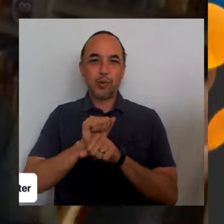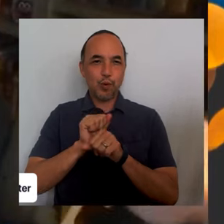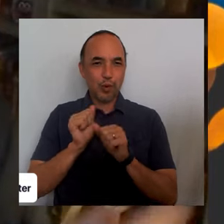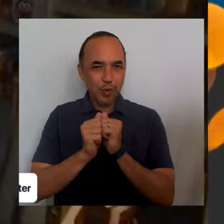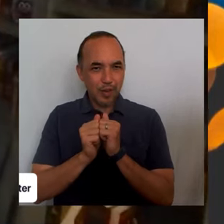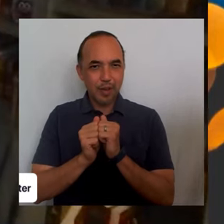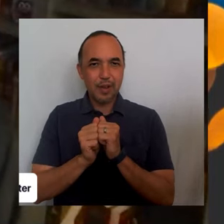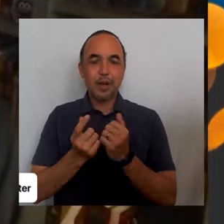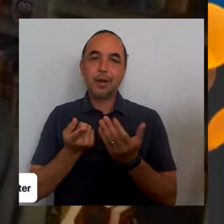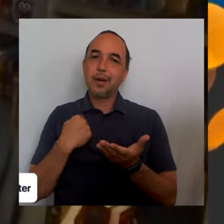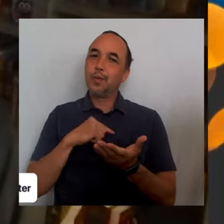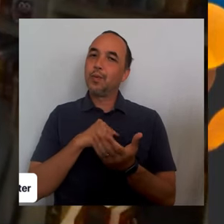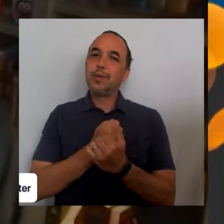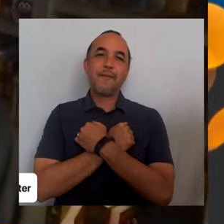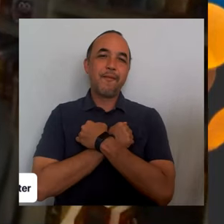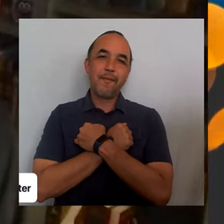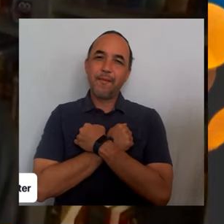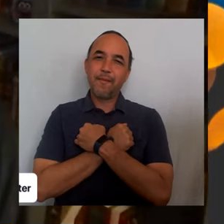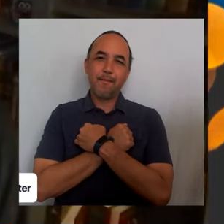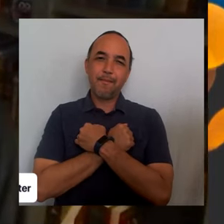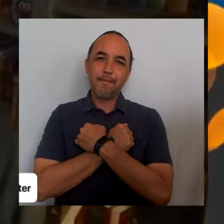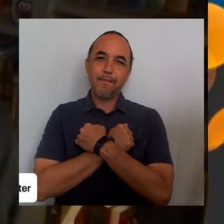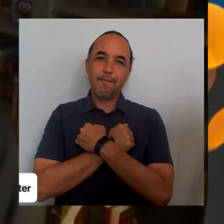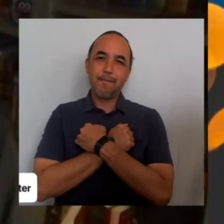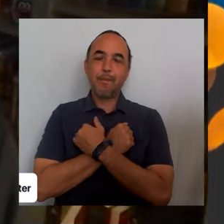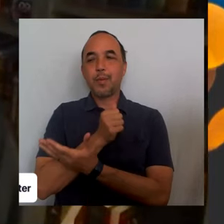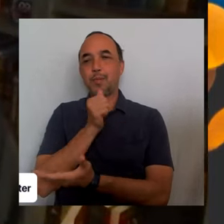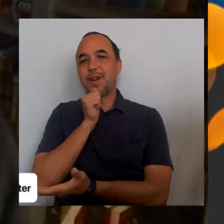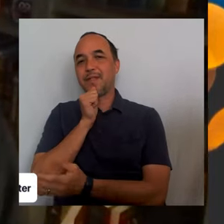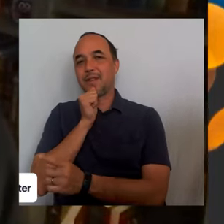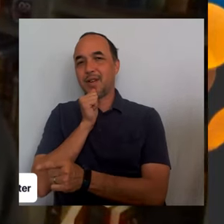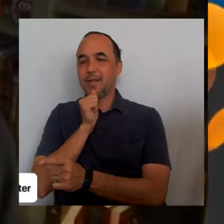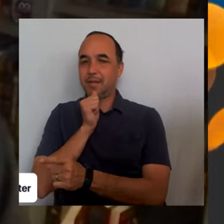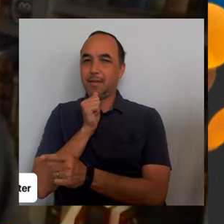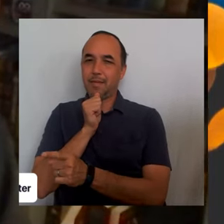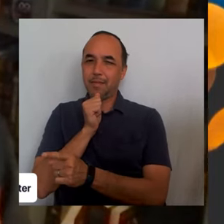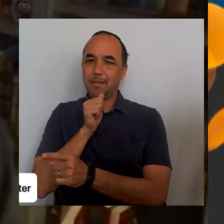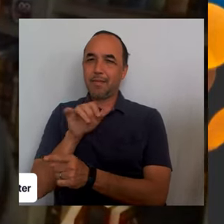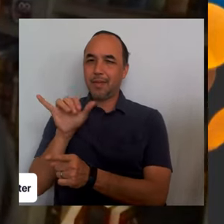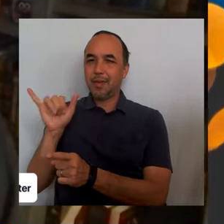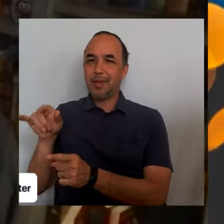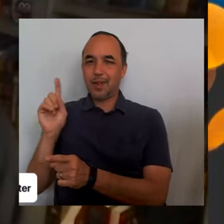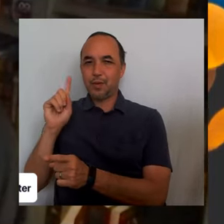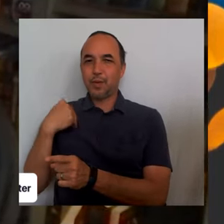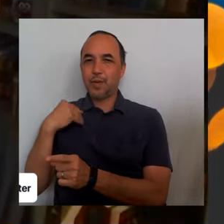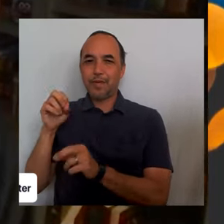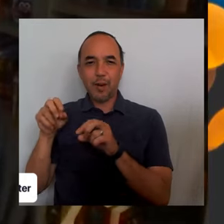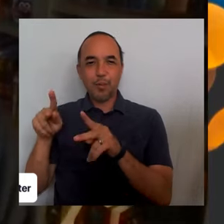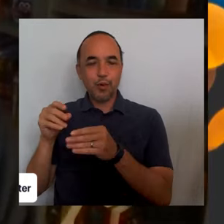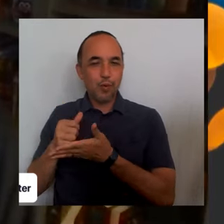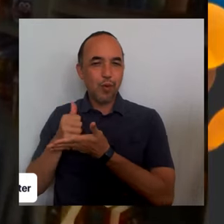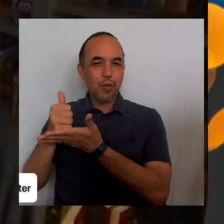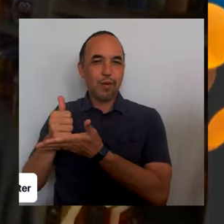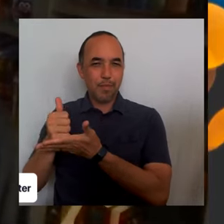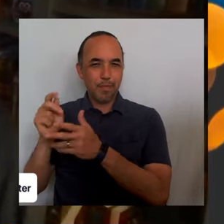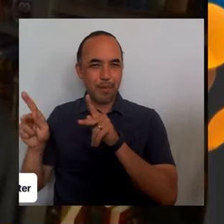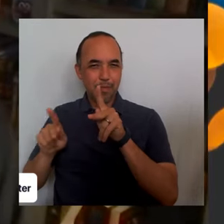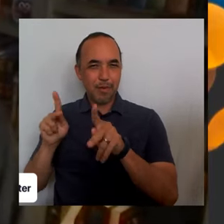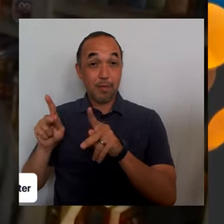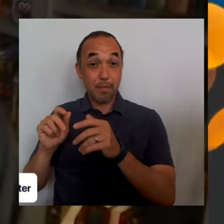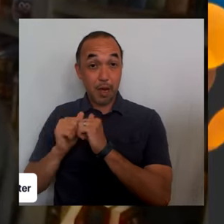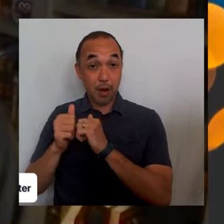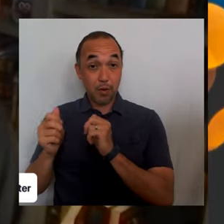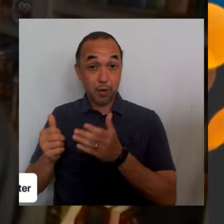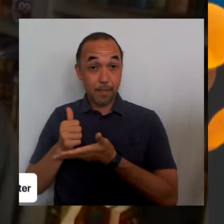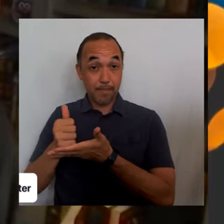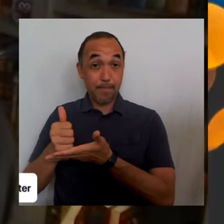we love doing the private. That's where you actually have the opportunity to help people, and you help them by, of course,